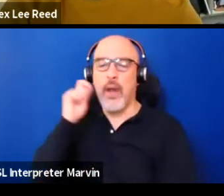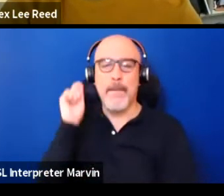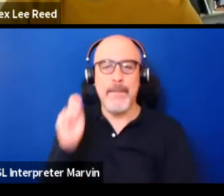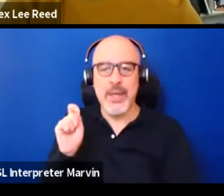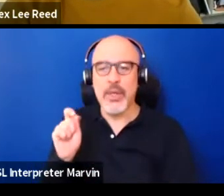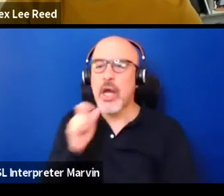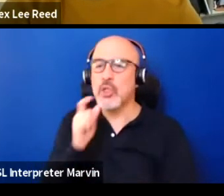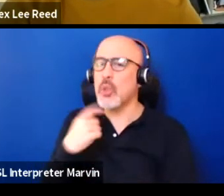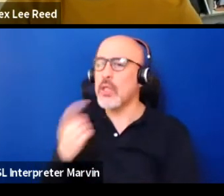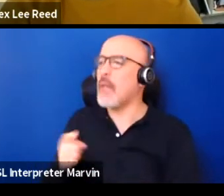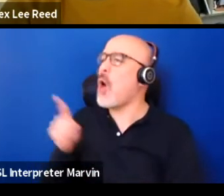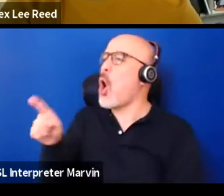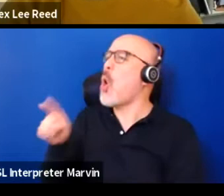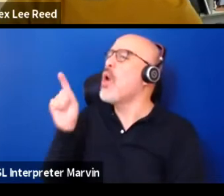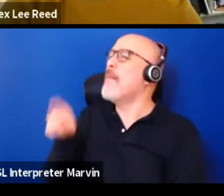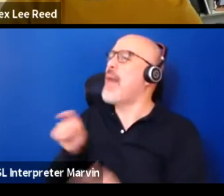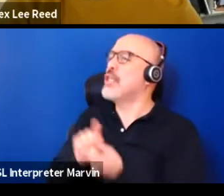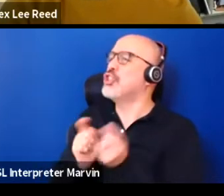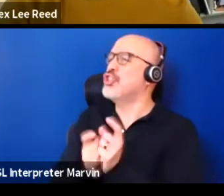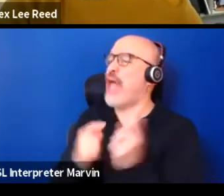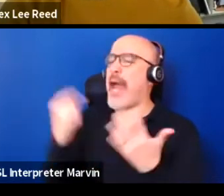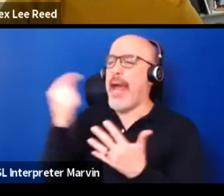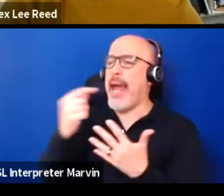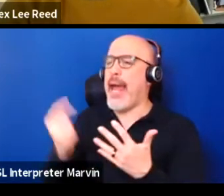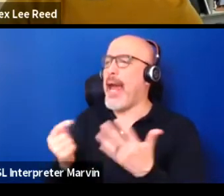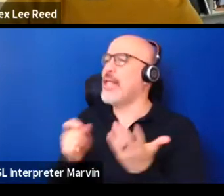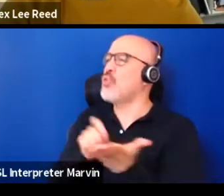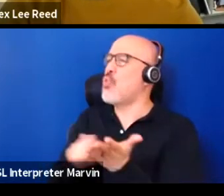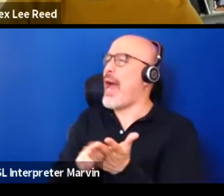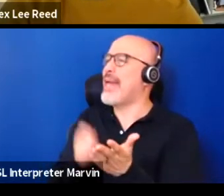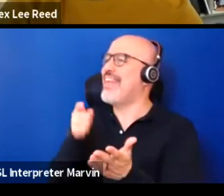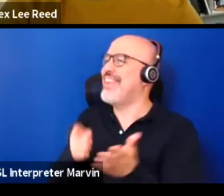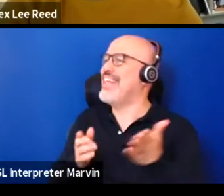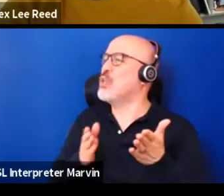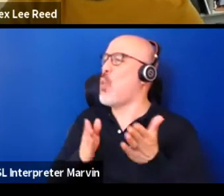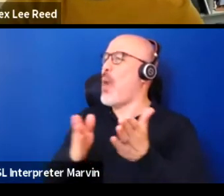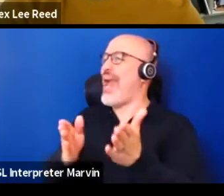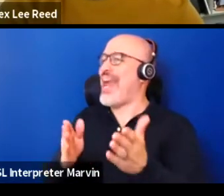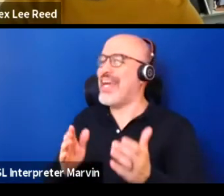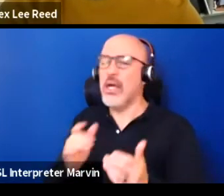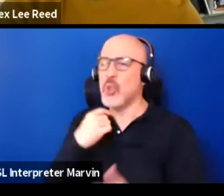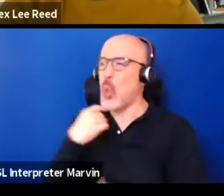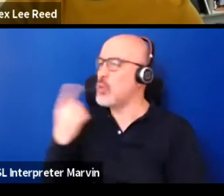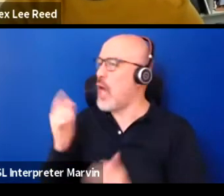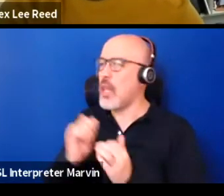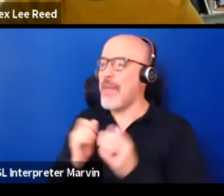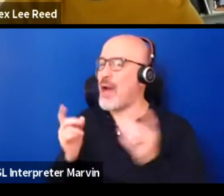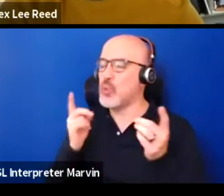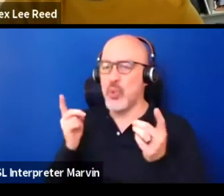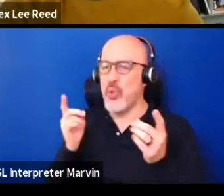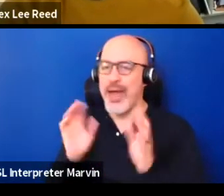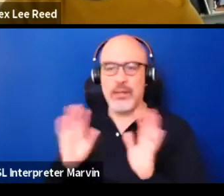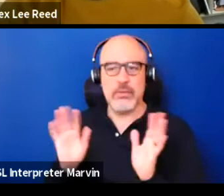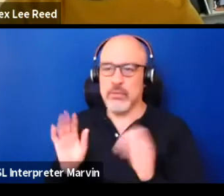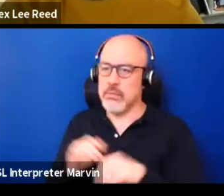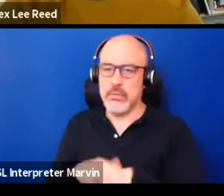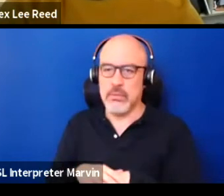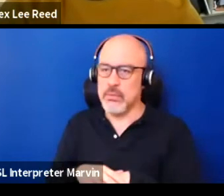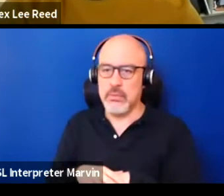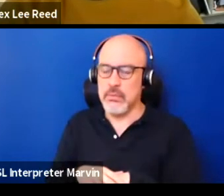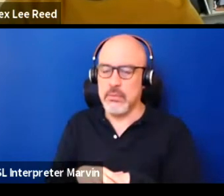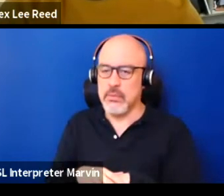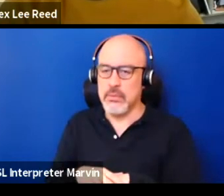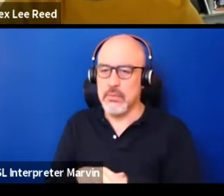them how to write or what it is that they're doing, or how to direct what they're directing.